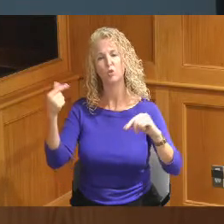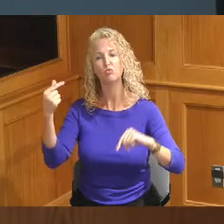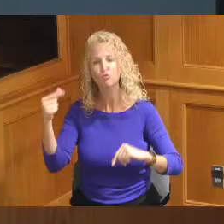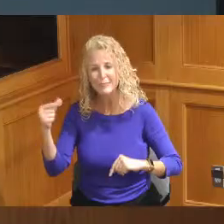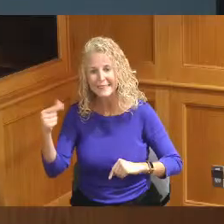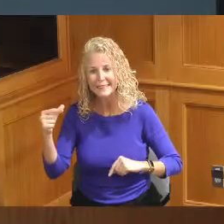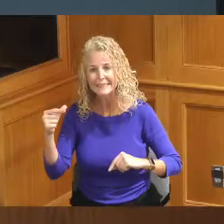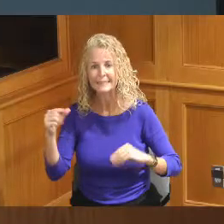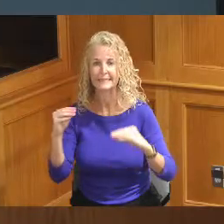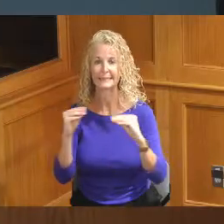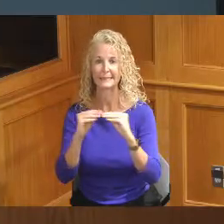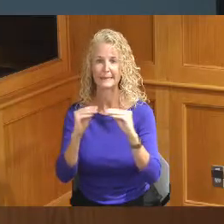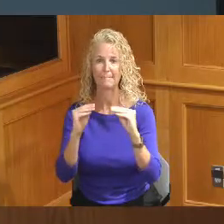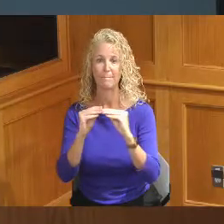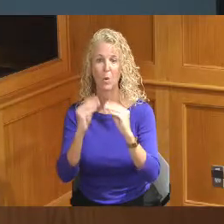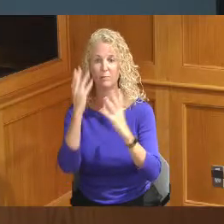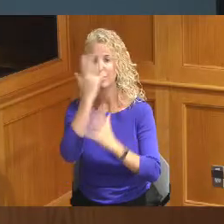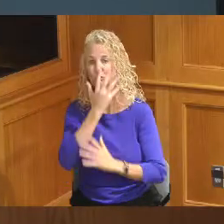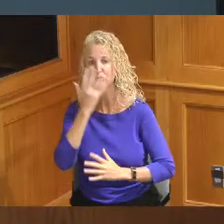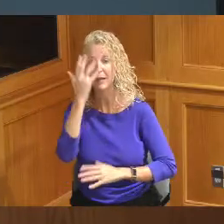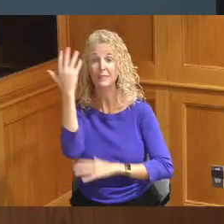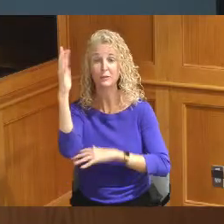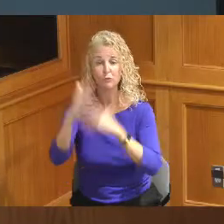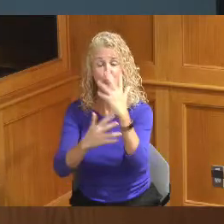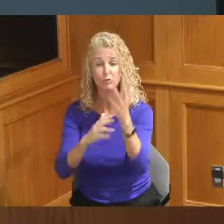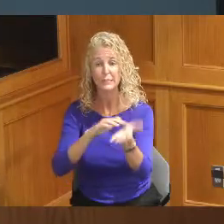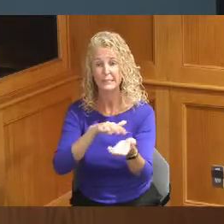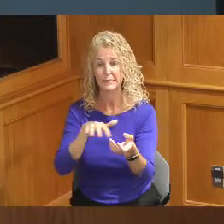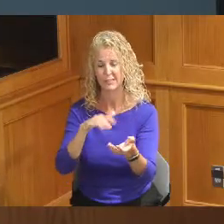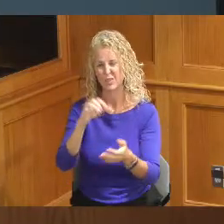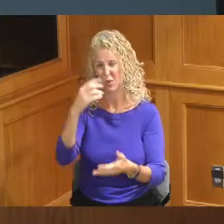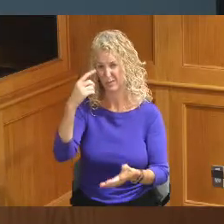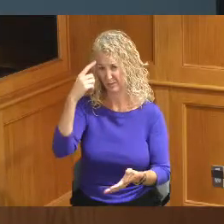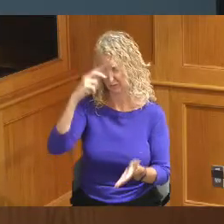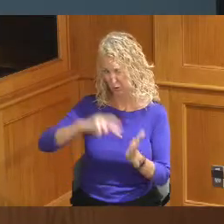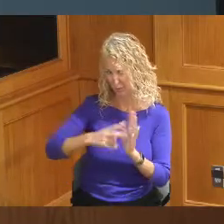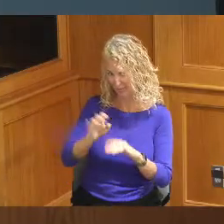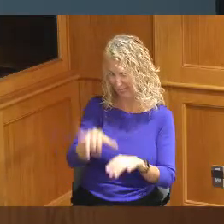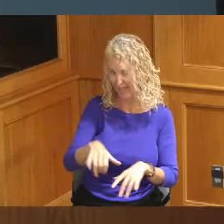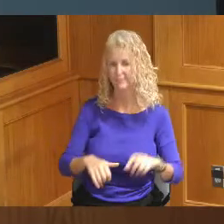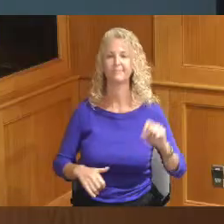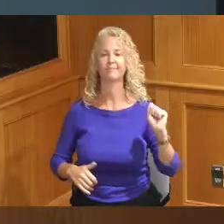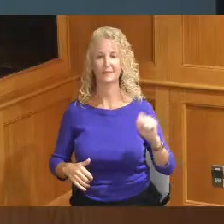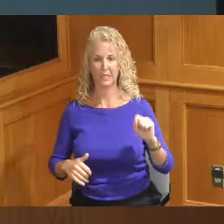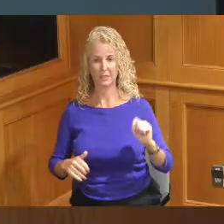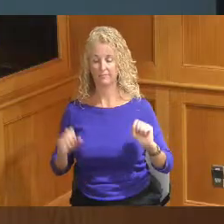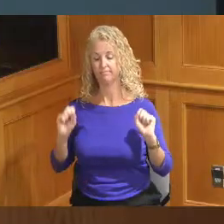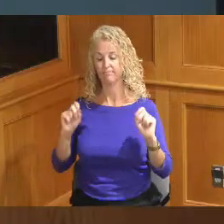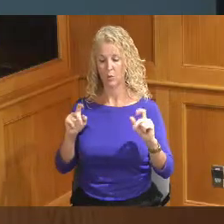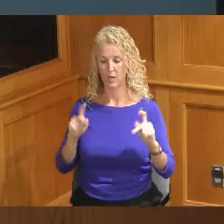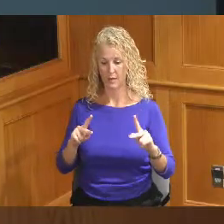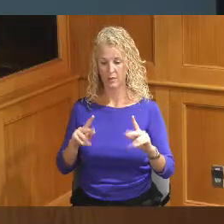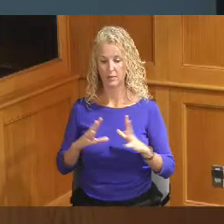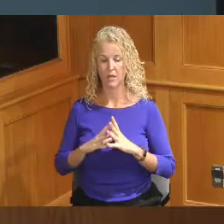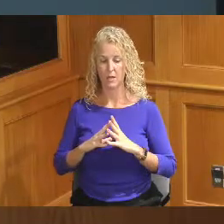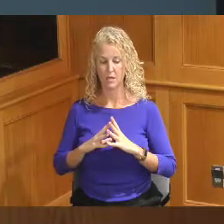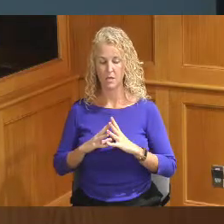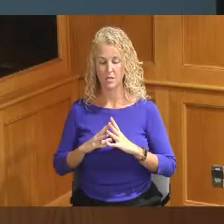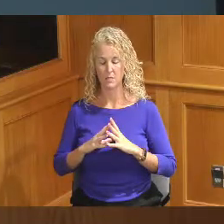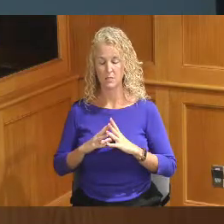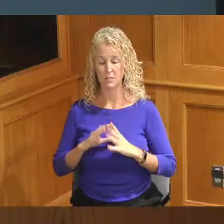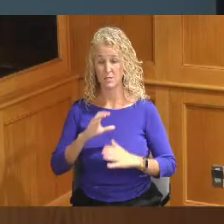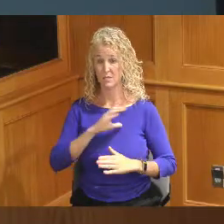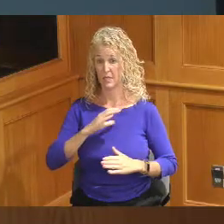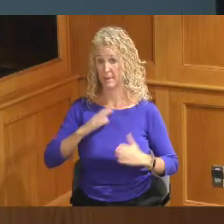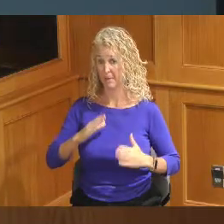because it's a riverfront property by way of trees, some green space. So I assume that's what you're referring to. Yes. Okay. All right, very good.